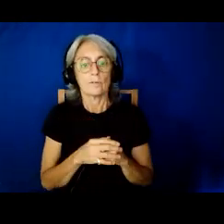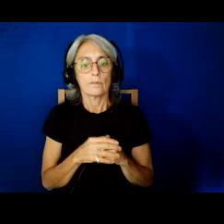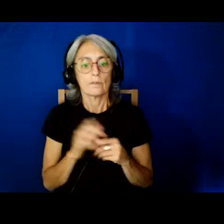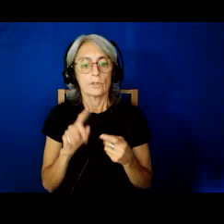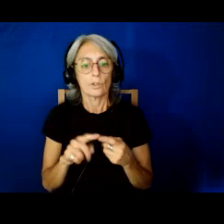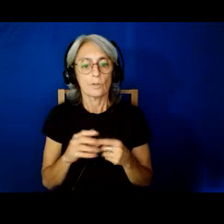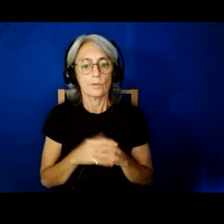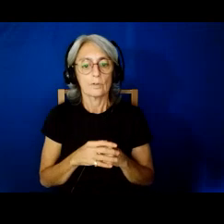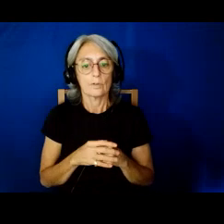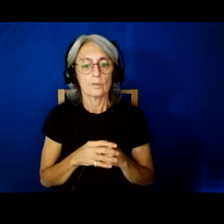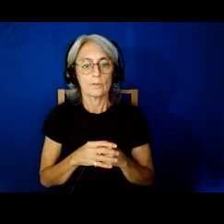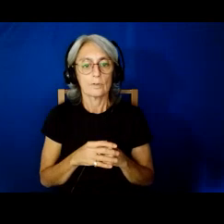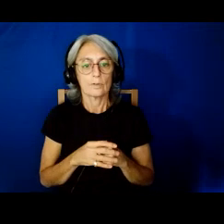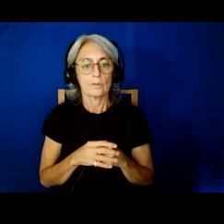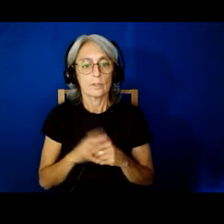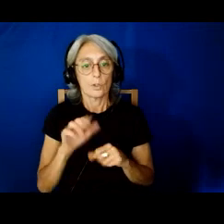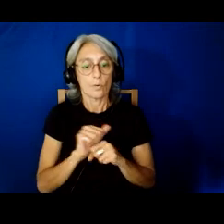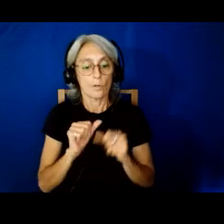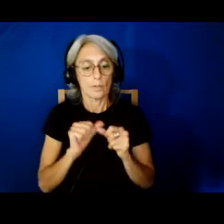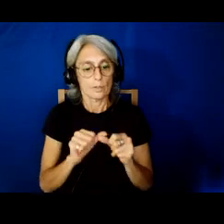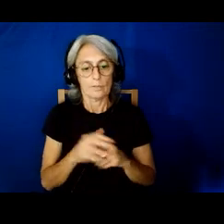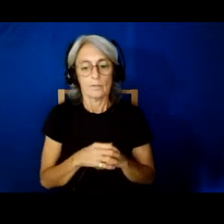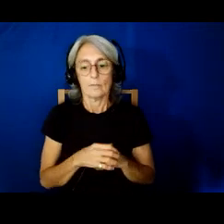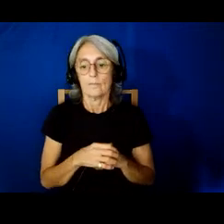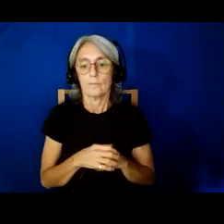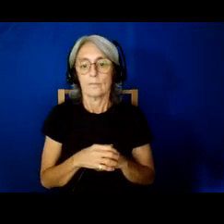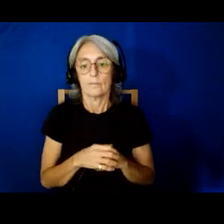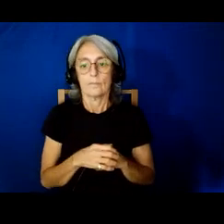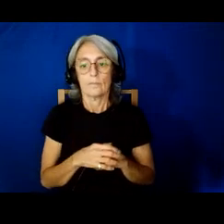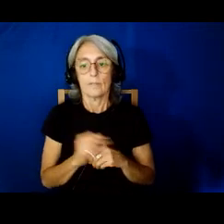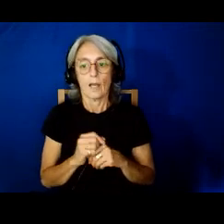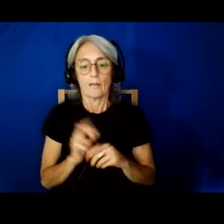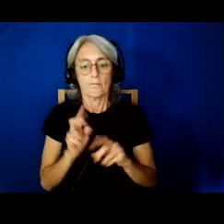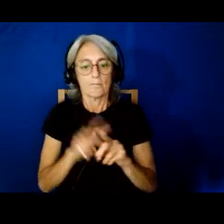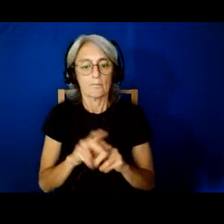your continued work and implementation of this framework. And so well done.